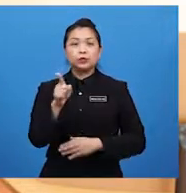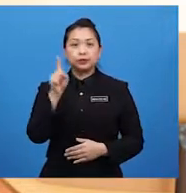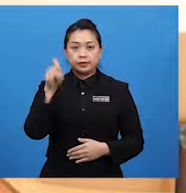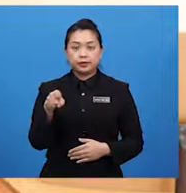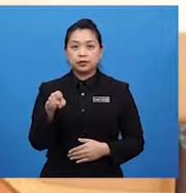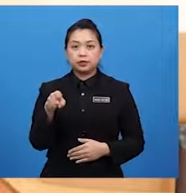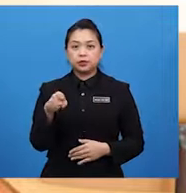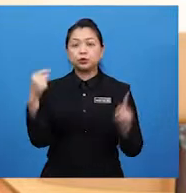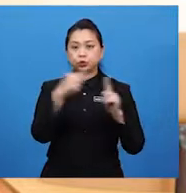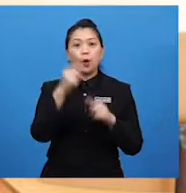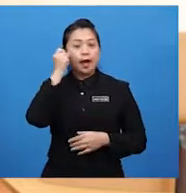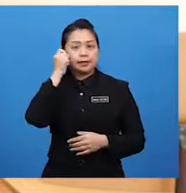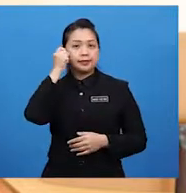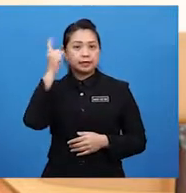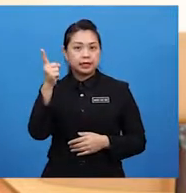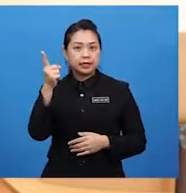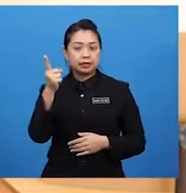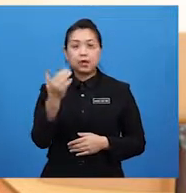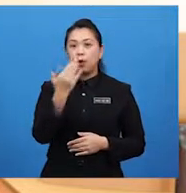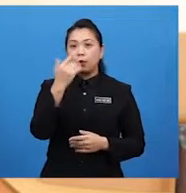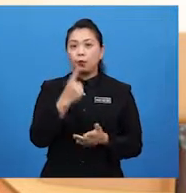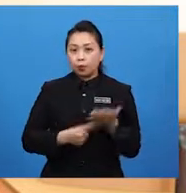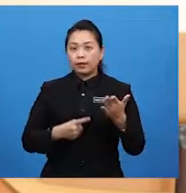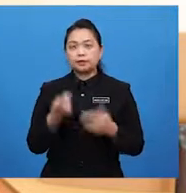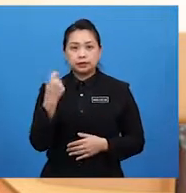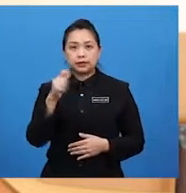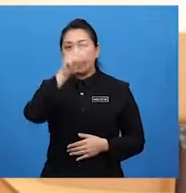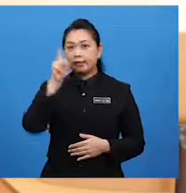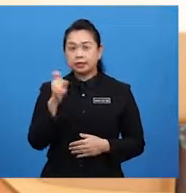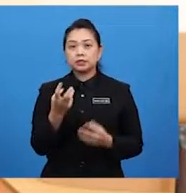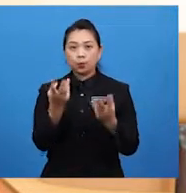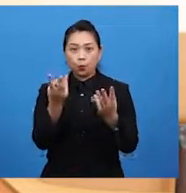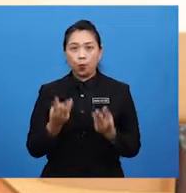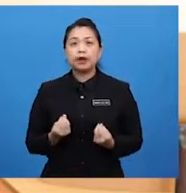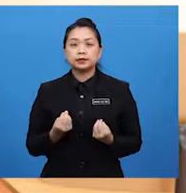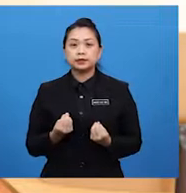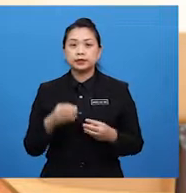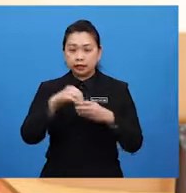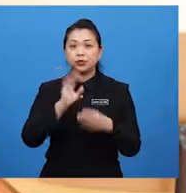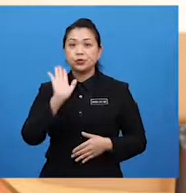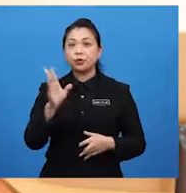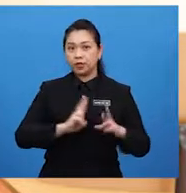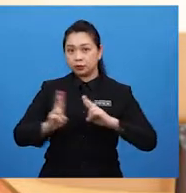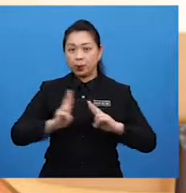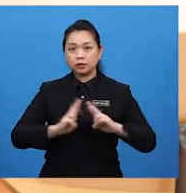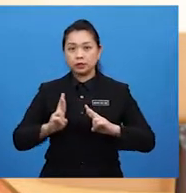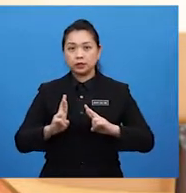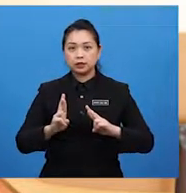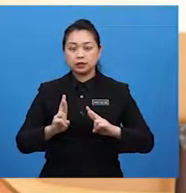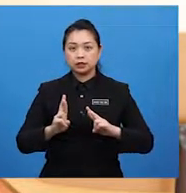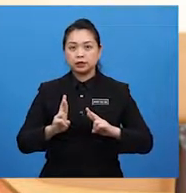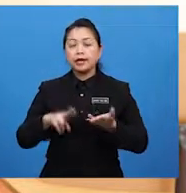to understand what the question wants in your response. Read